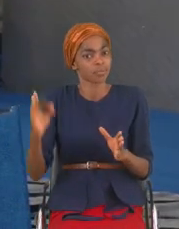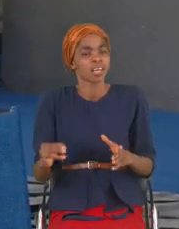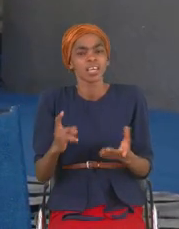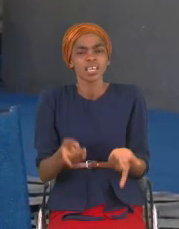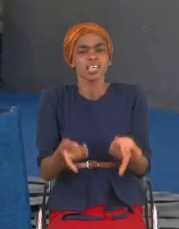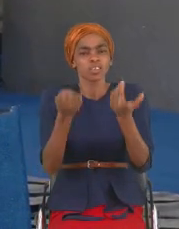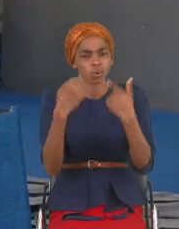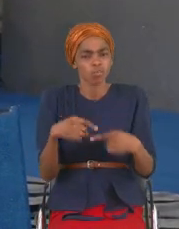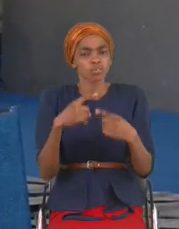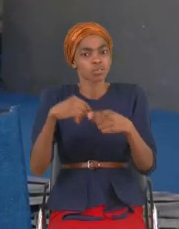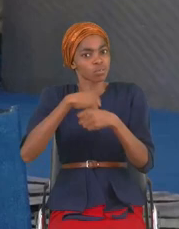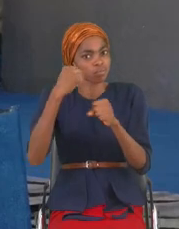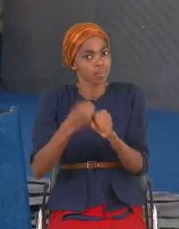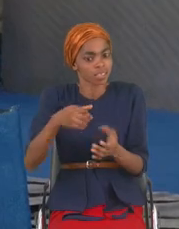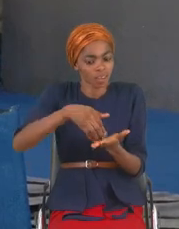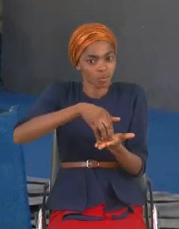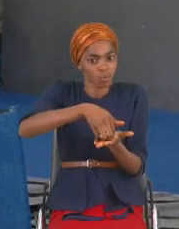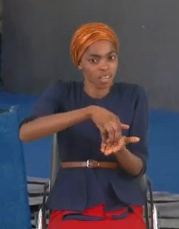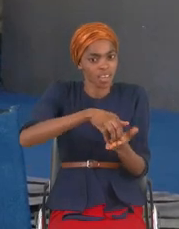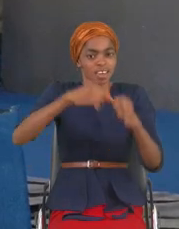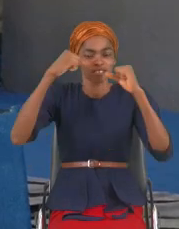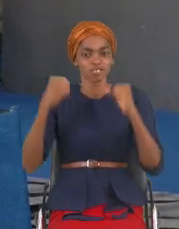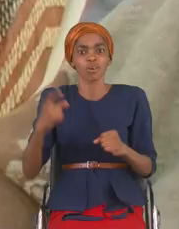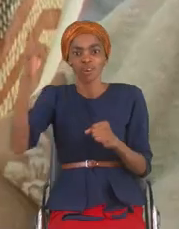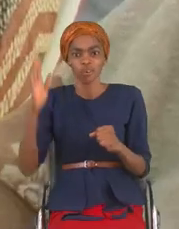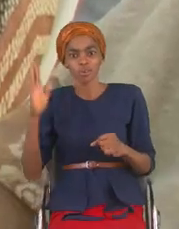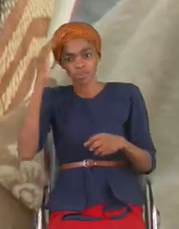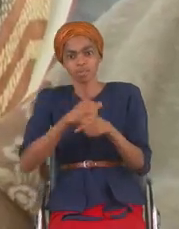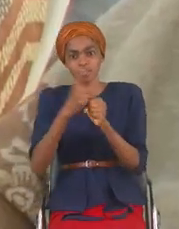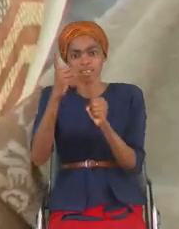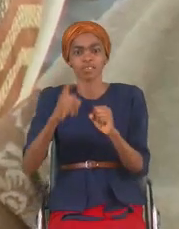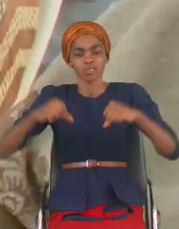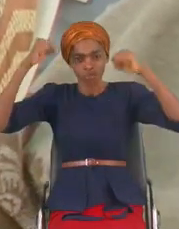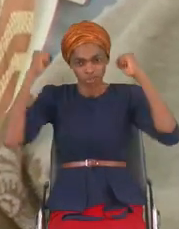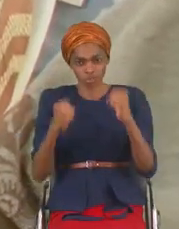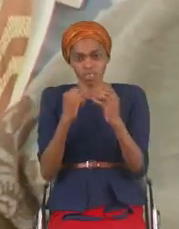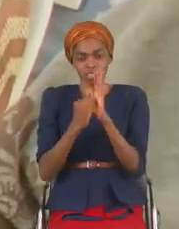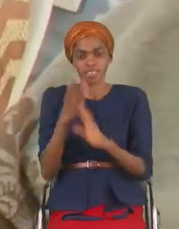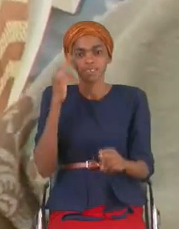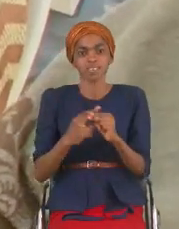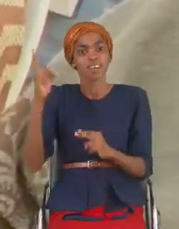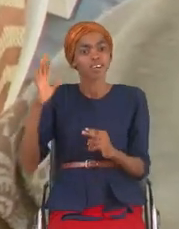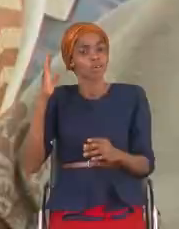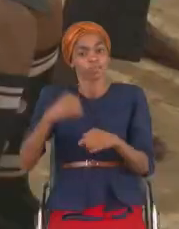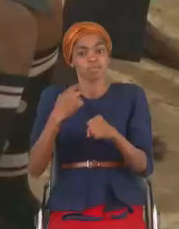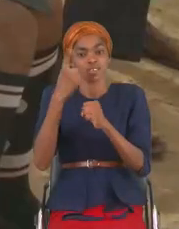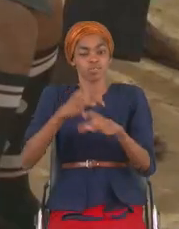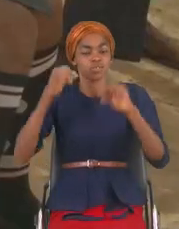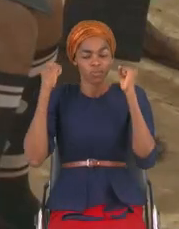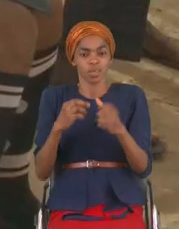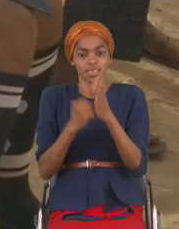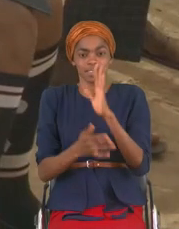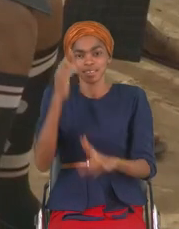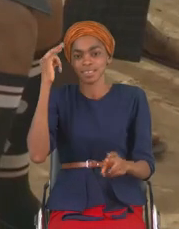the weak strong. He'll make you strong. I said, he'll make you strong.